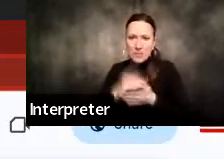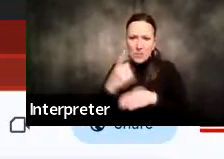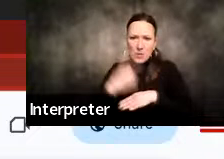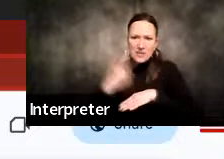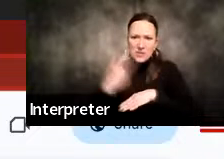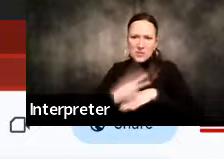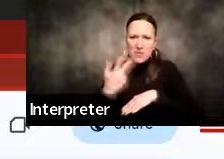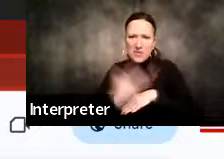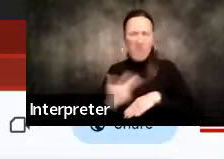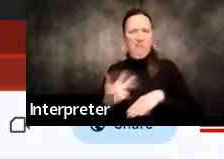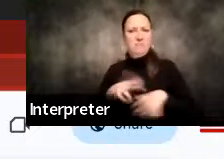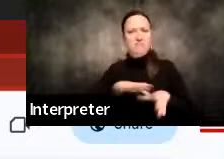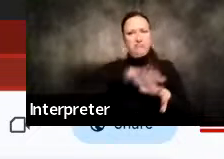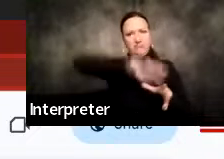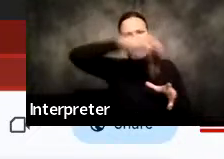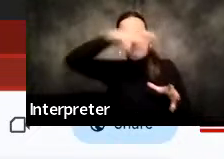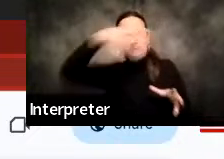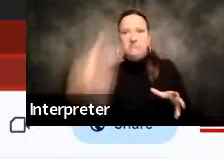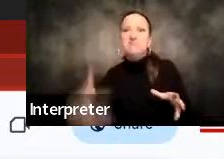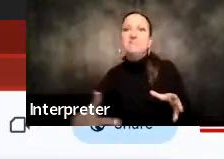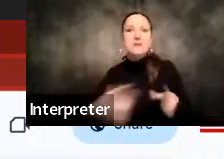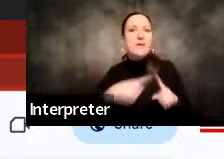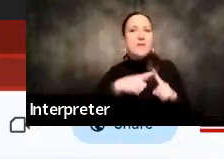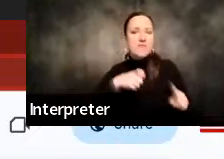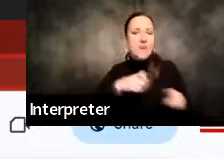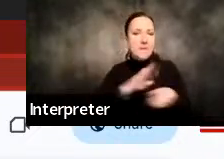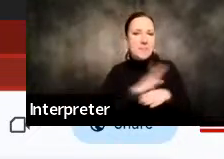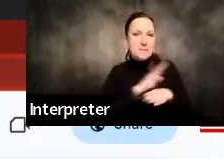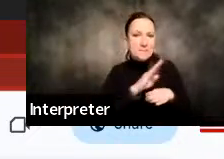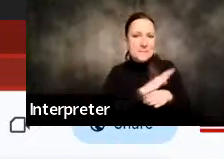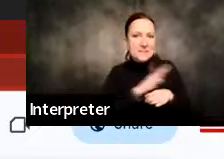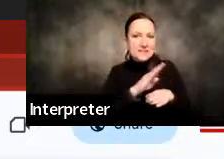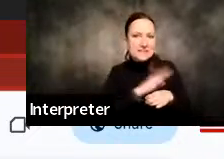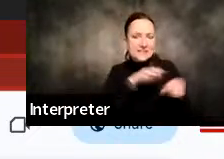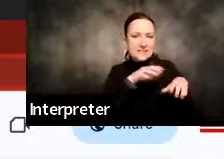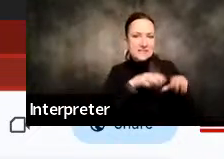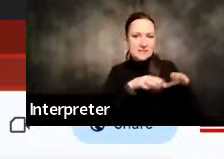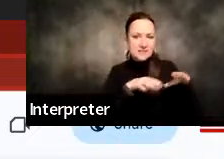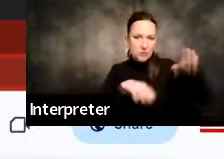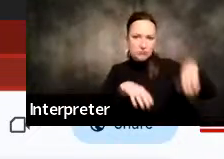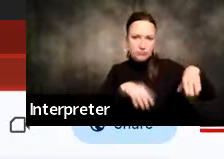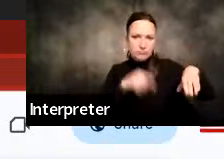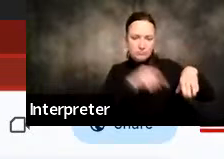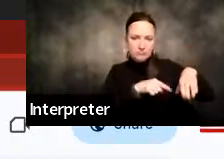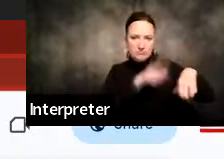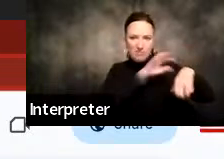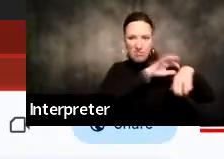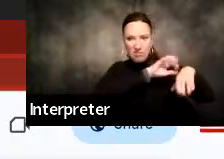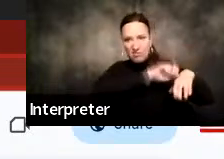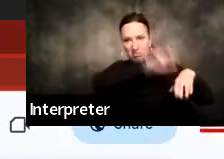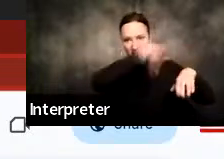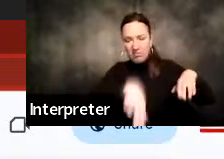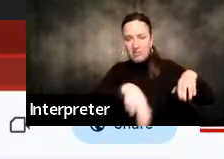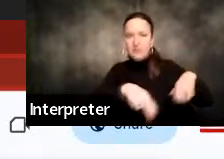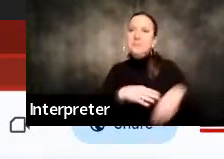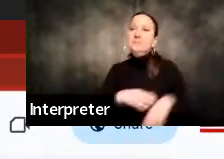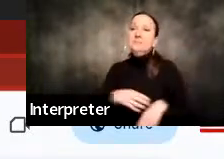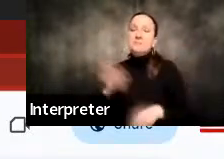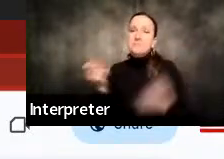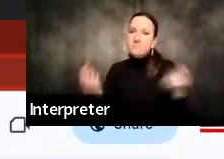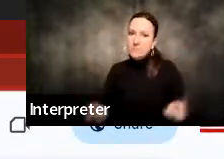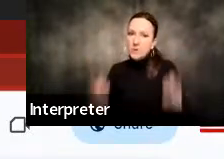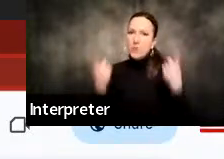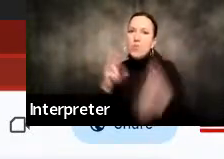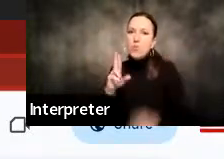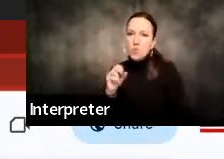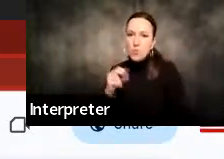back in a deplorable situation. And so I wanted to see if we can work on that. And then also I definitely understand what Commissioner Rose is saying, because as I stated